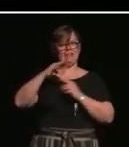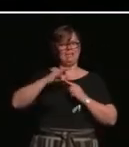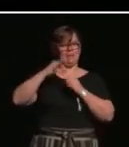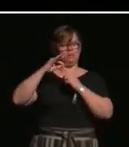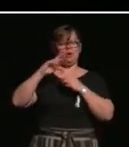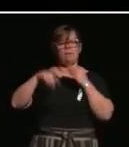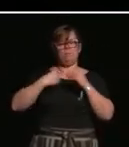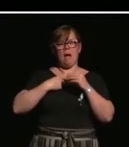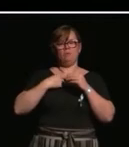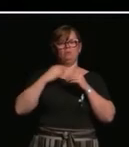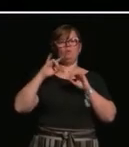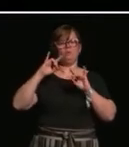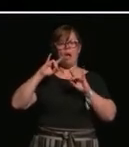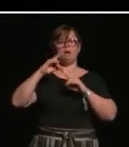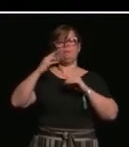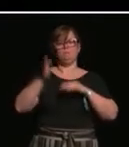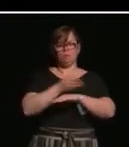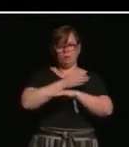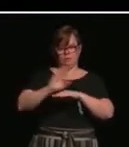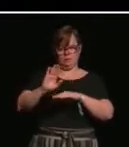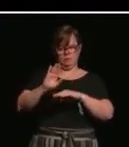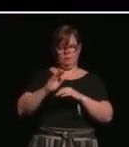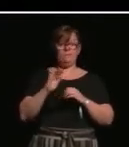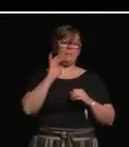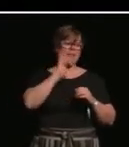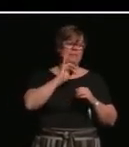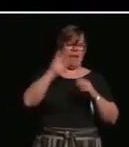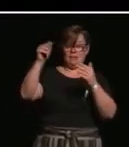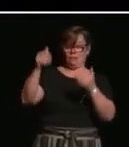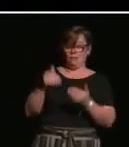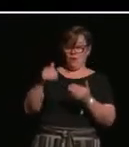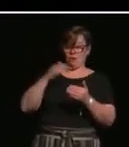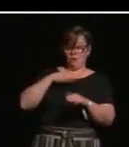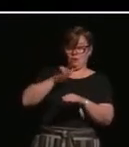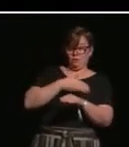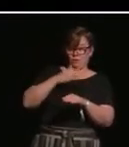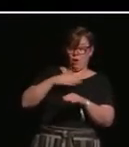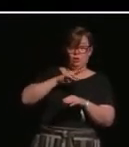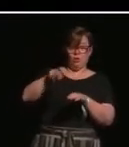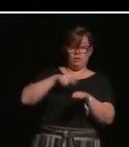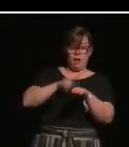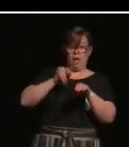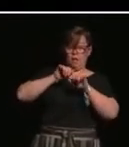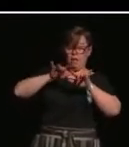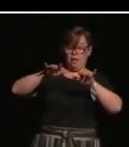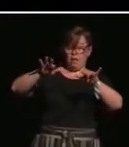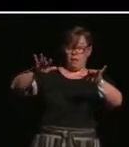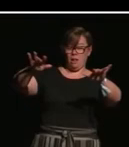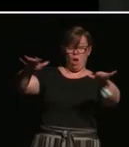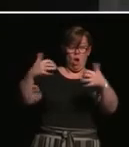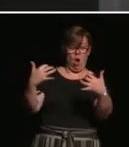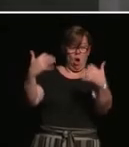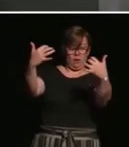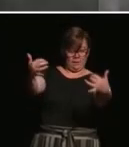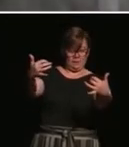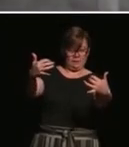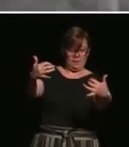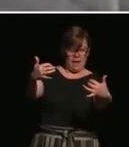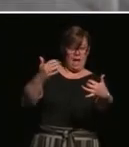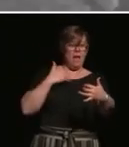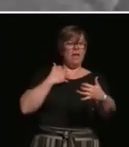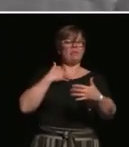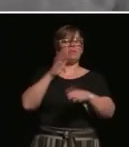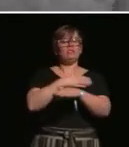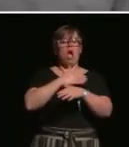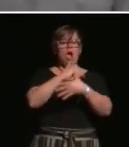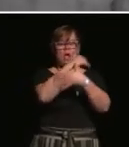music. That introduction of the song to a national audience took the song to number 14 on the charts, and the album Janis